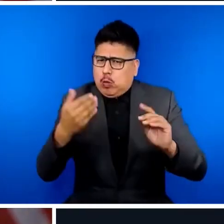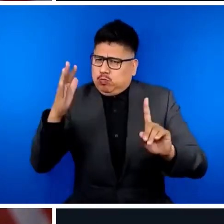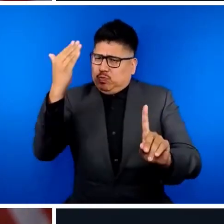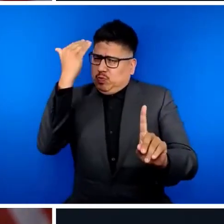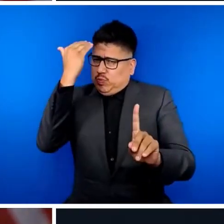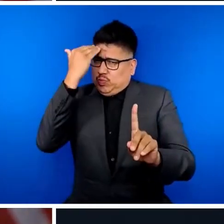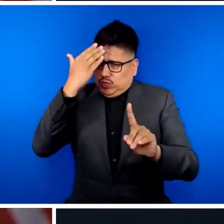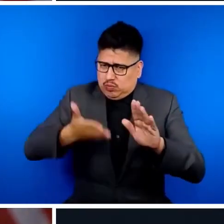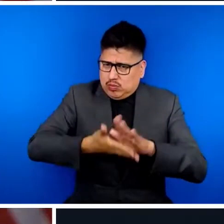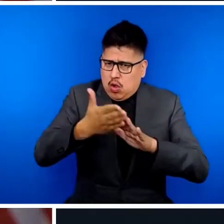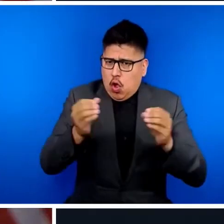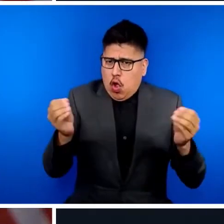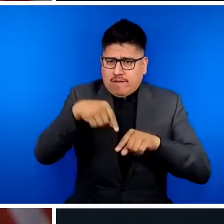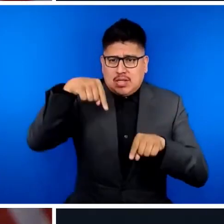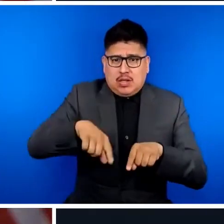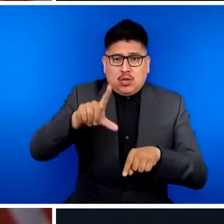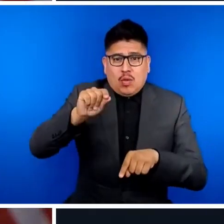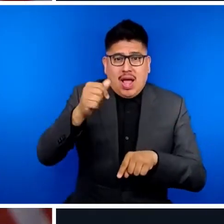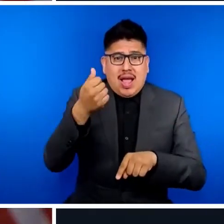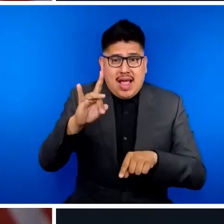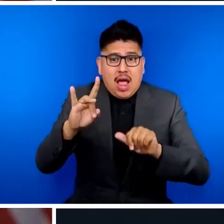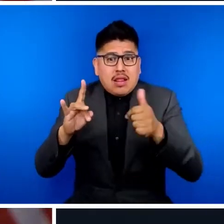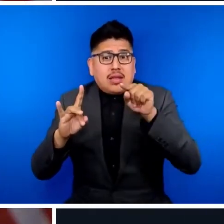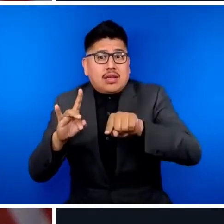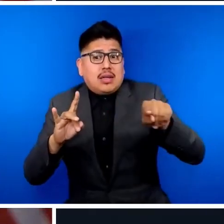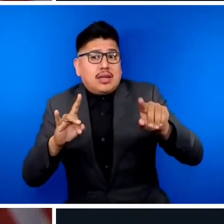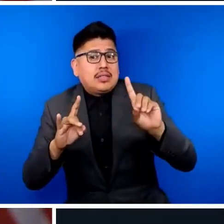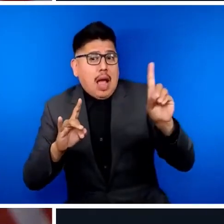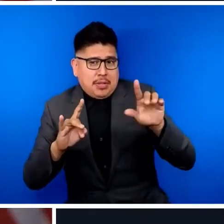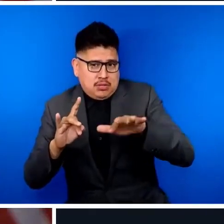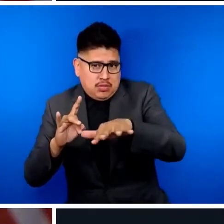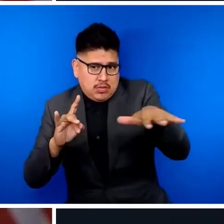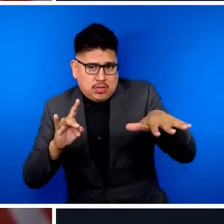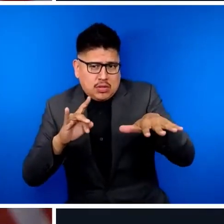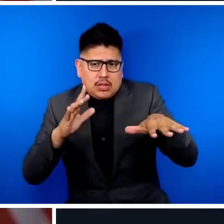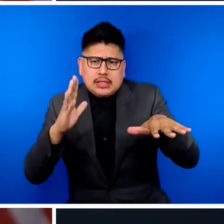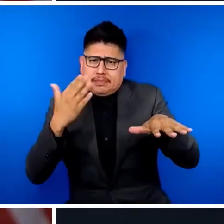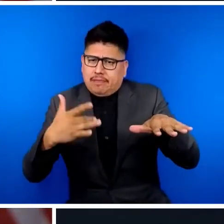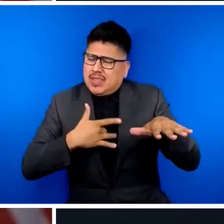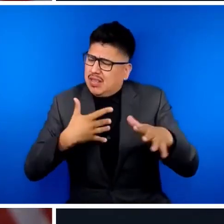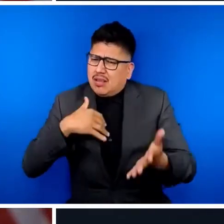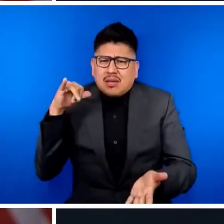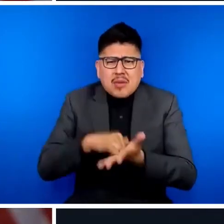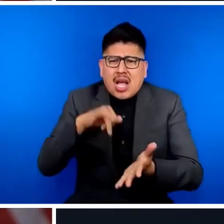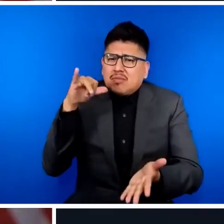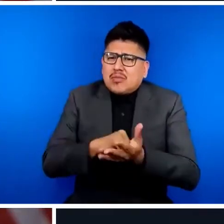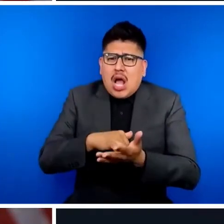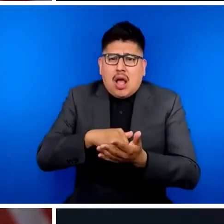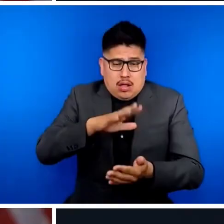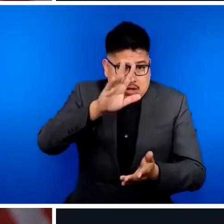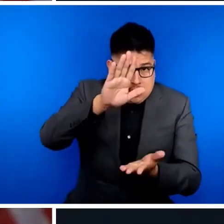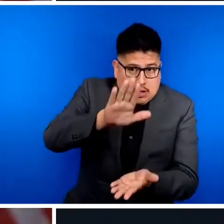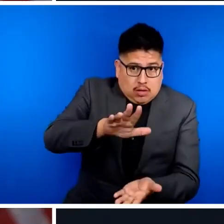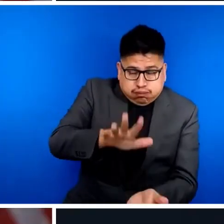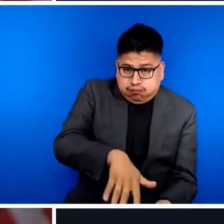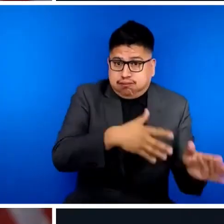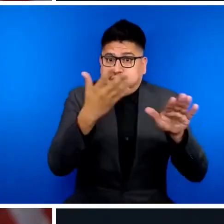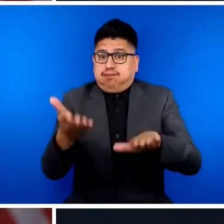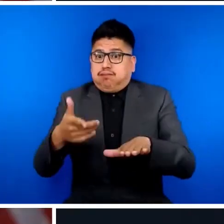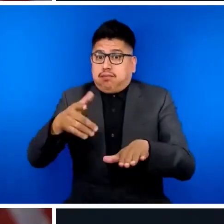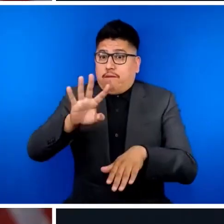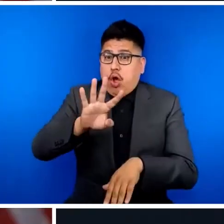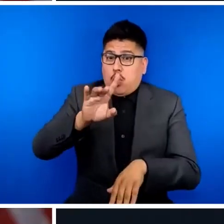of other Democrats who did the seemingly impossible, flipping 41 seats in